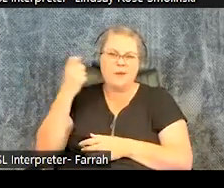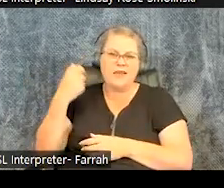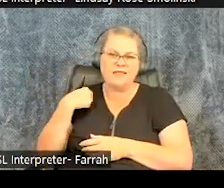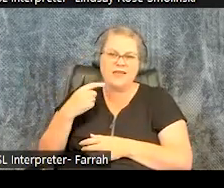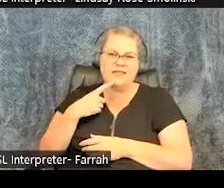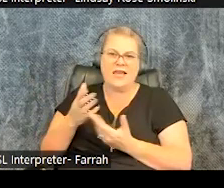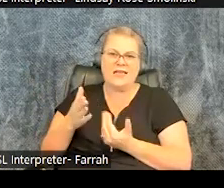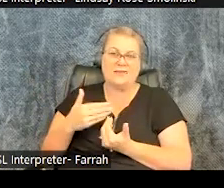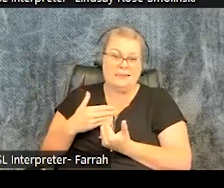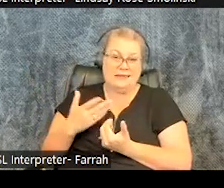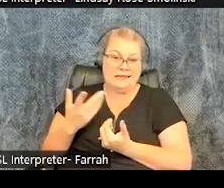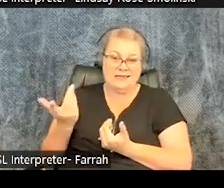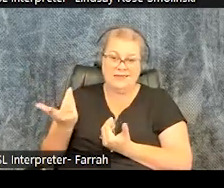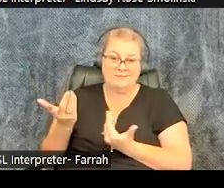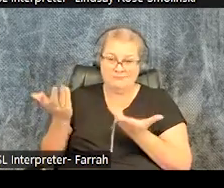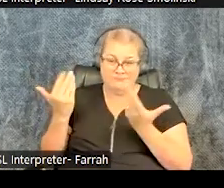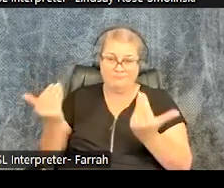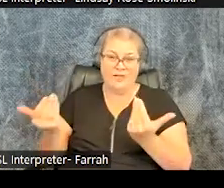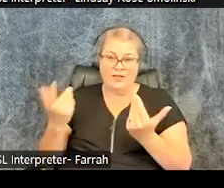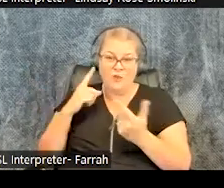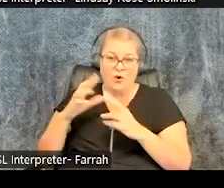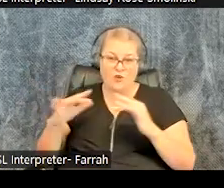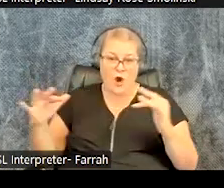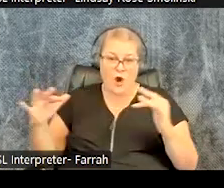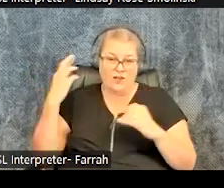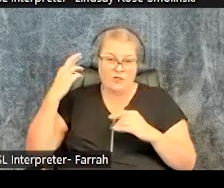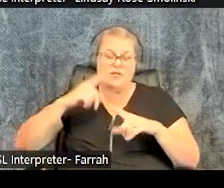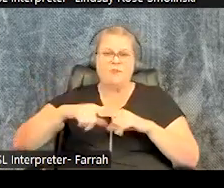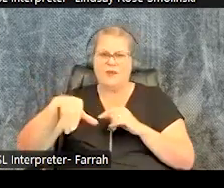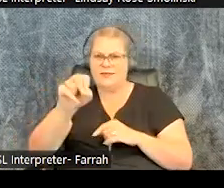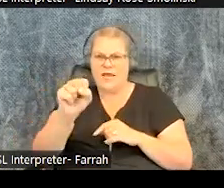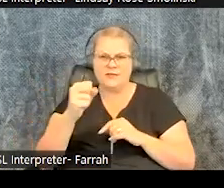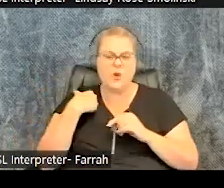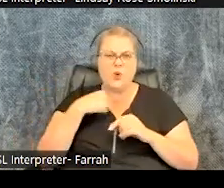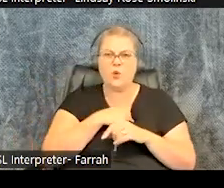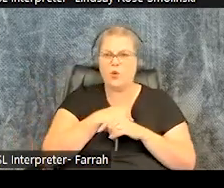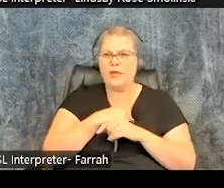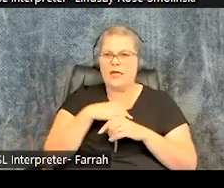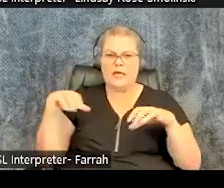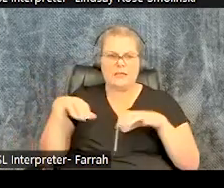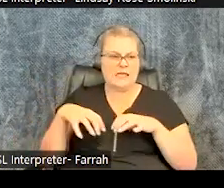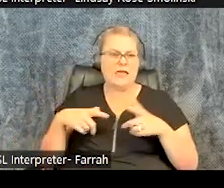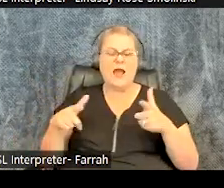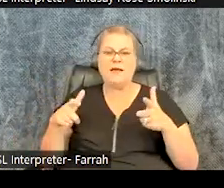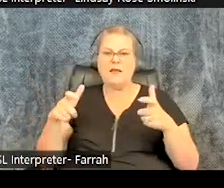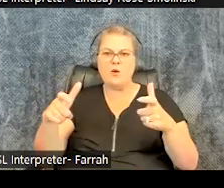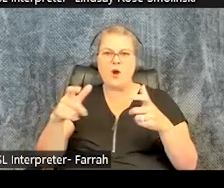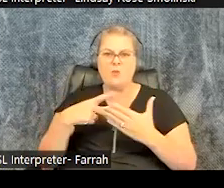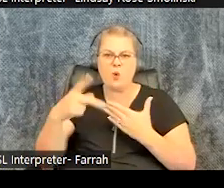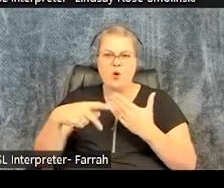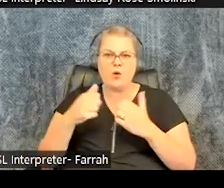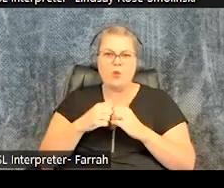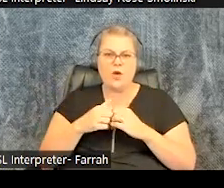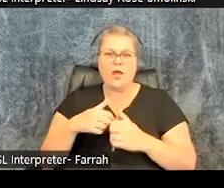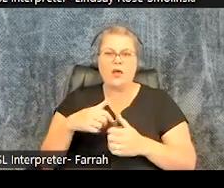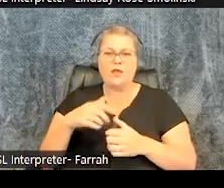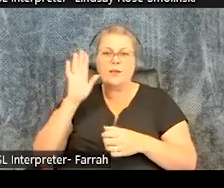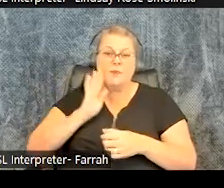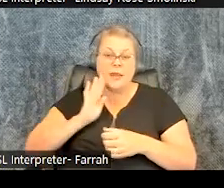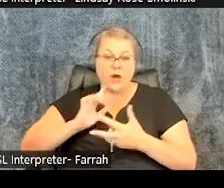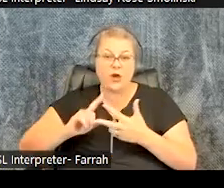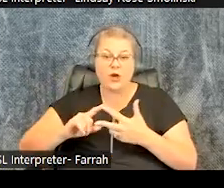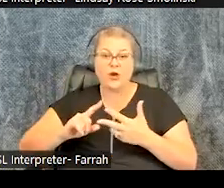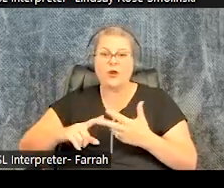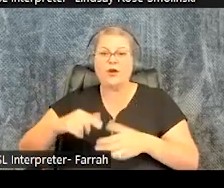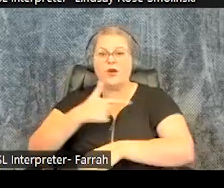for a variety of reasons, but absolutely. We did an accelerator program with Anheuser-Busch, Coca-Cola, Molson Coors.